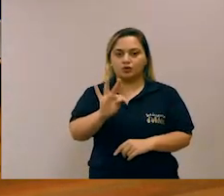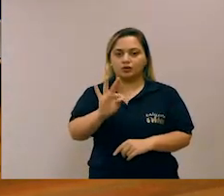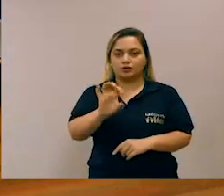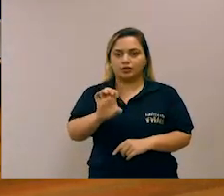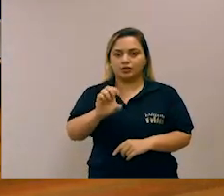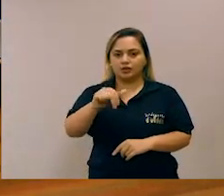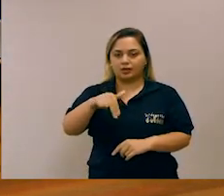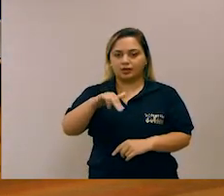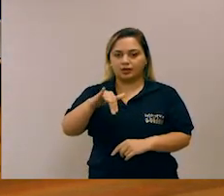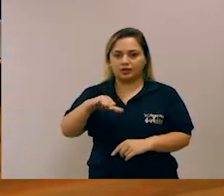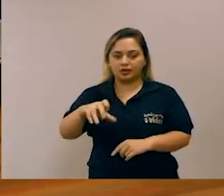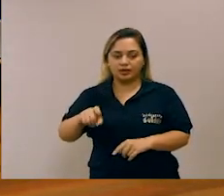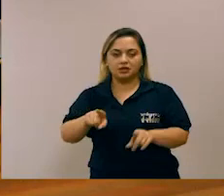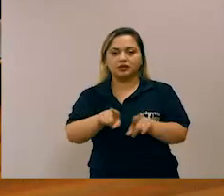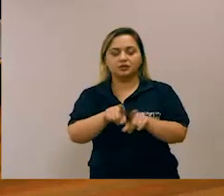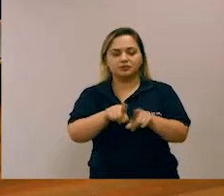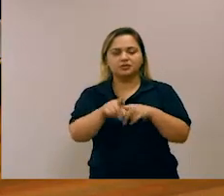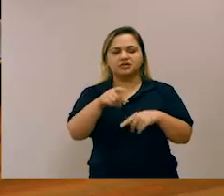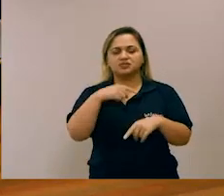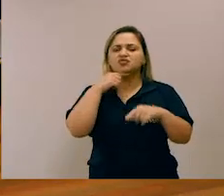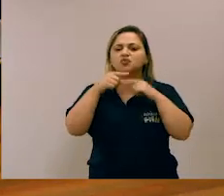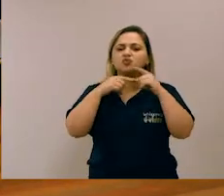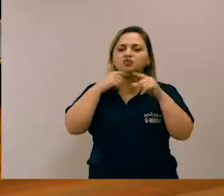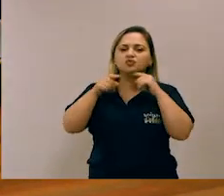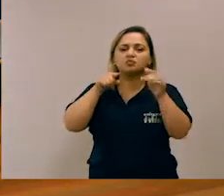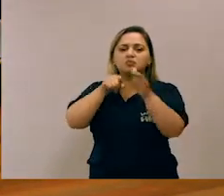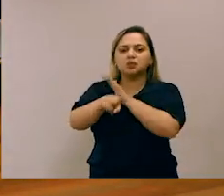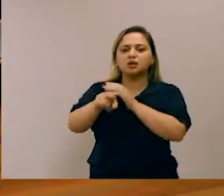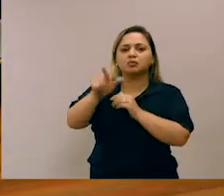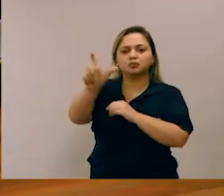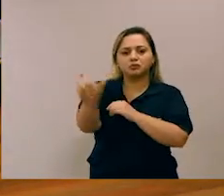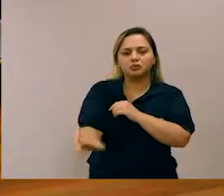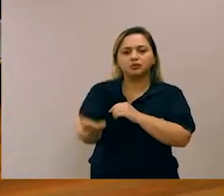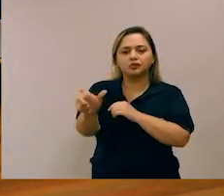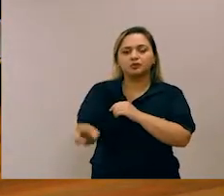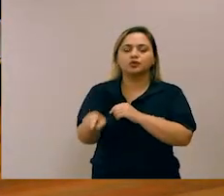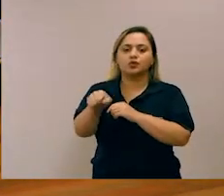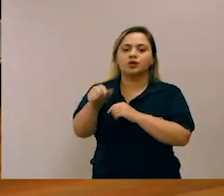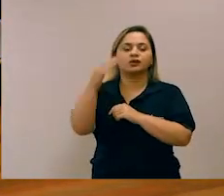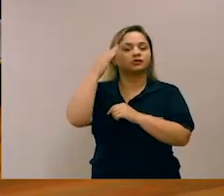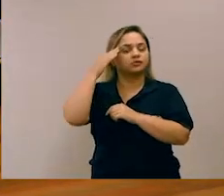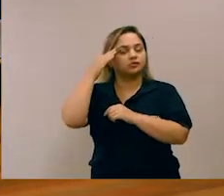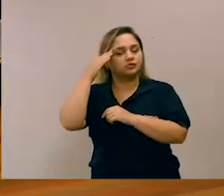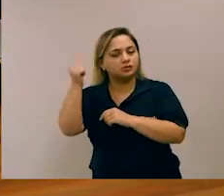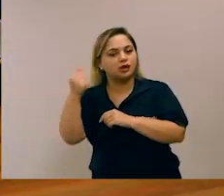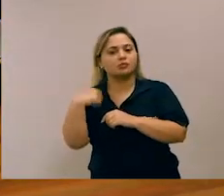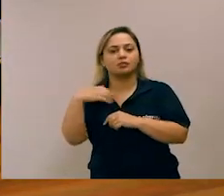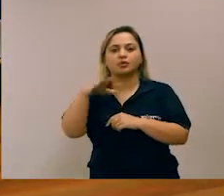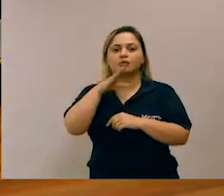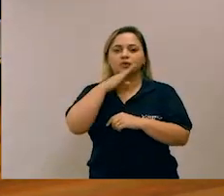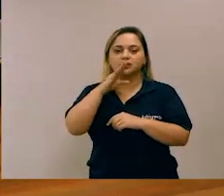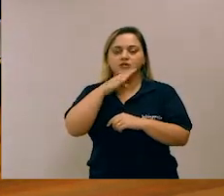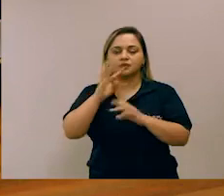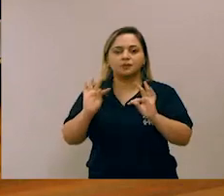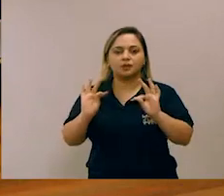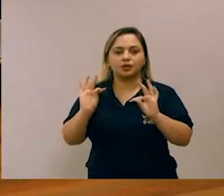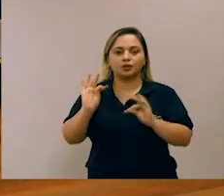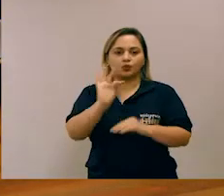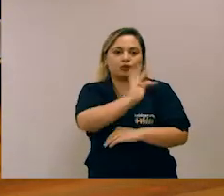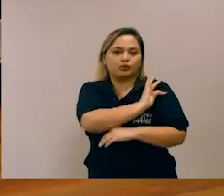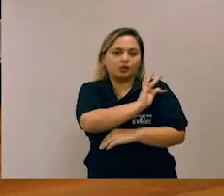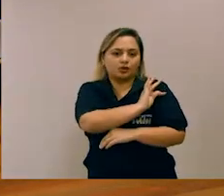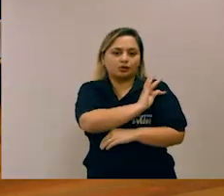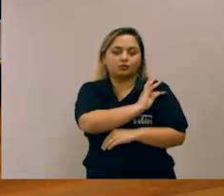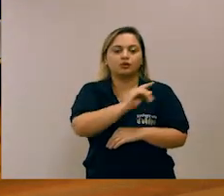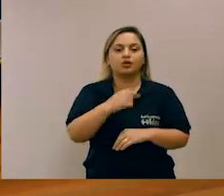a consultant. And if we are in doubt about anything, she can help us out with her technical information. When it